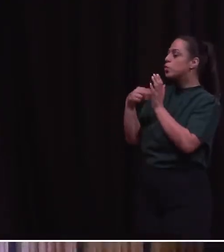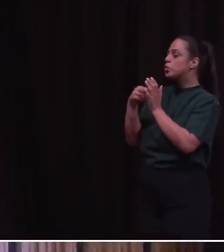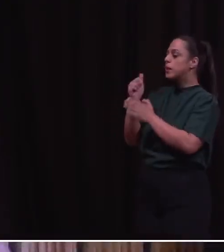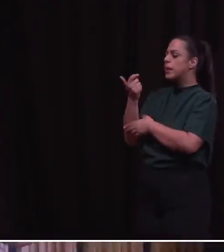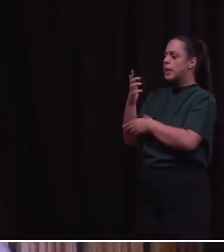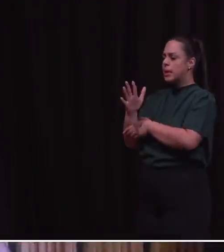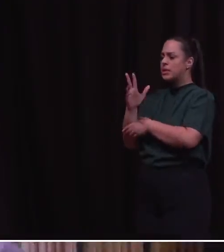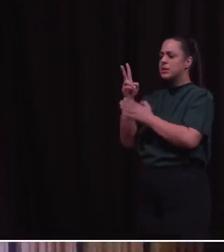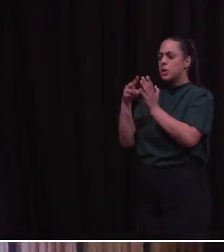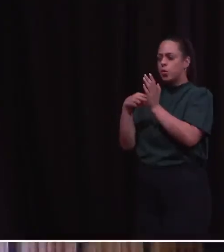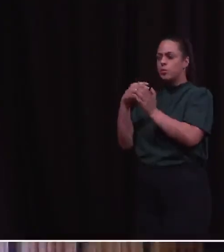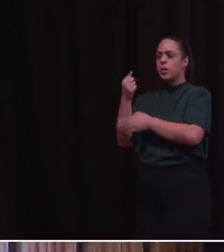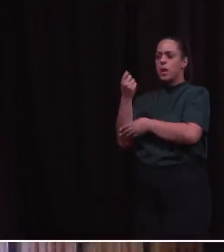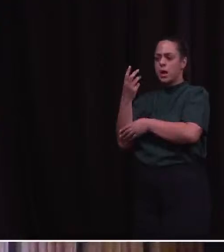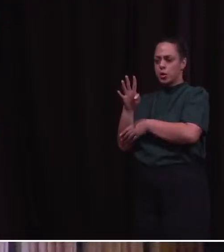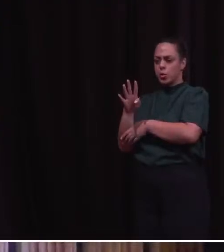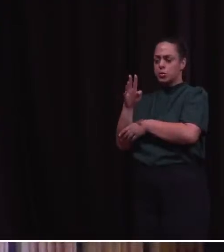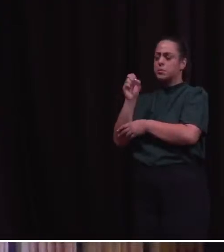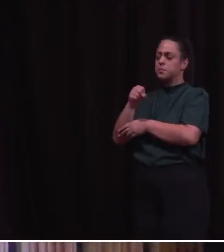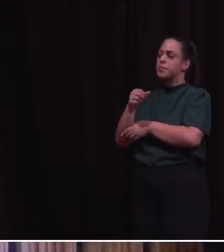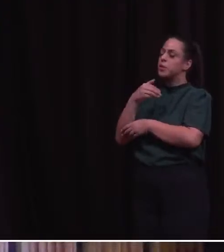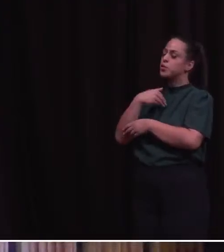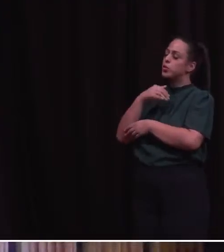to Zimbabwe